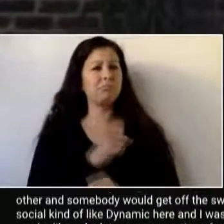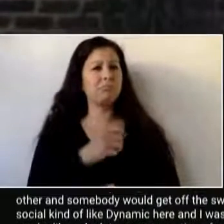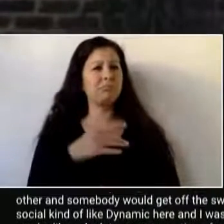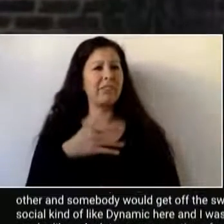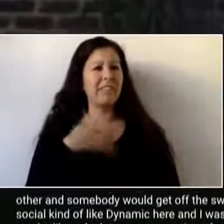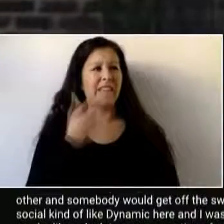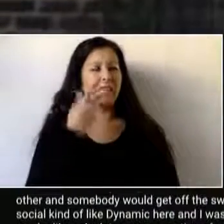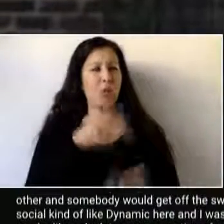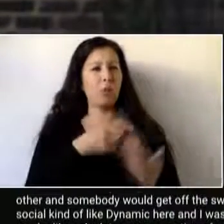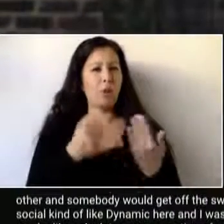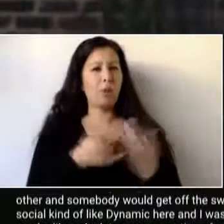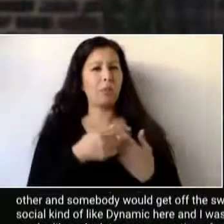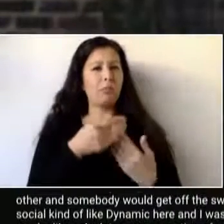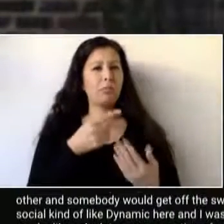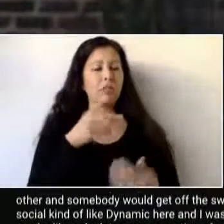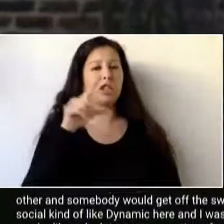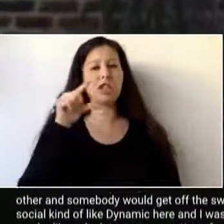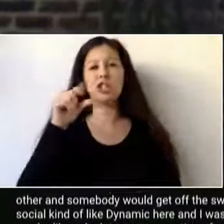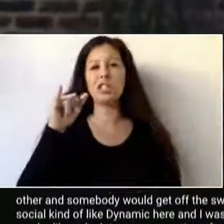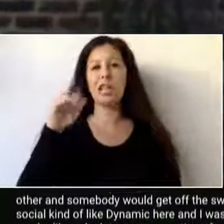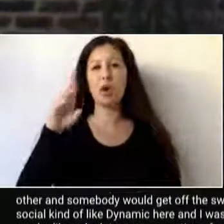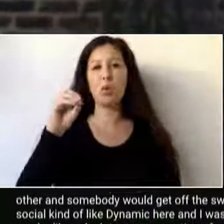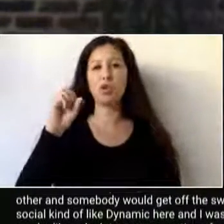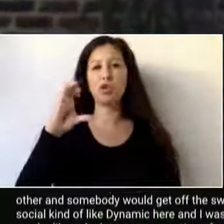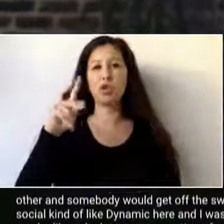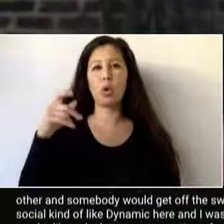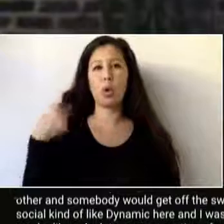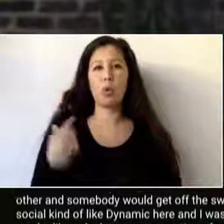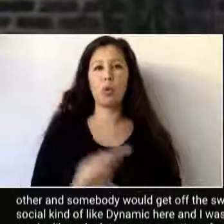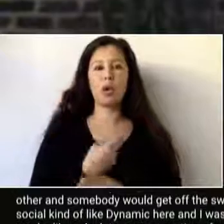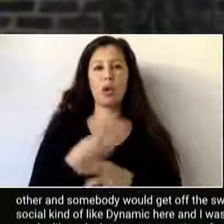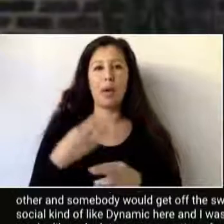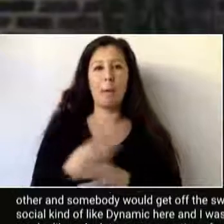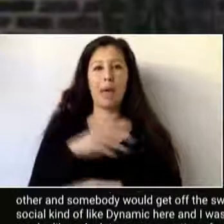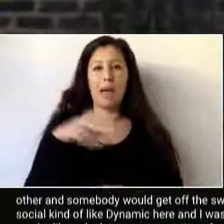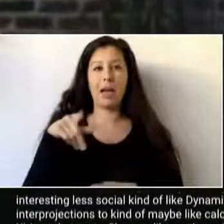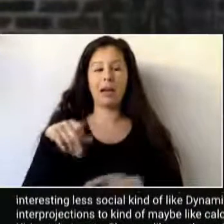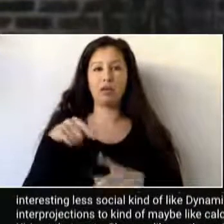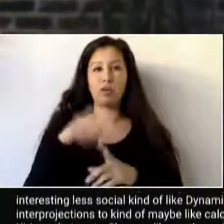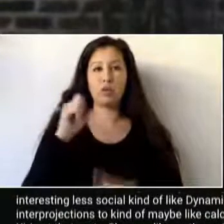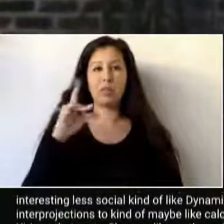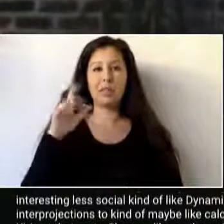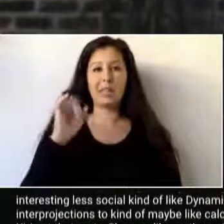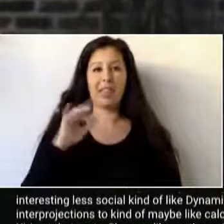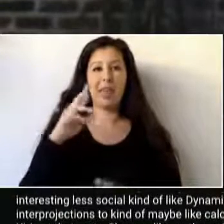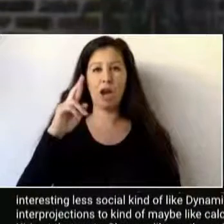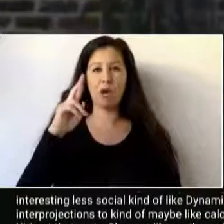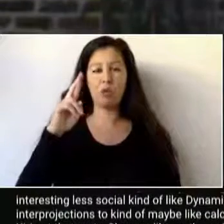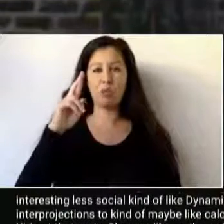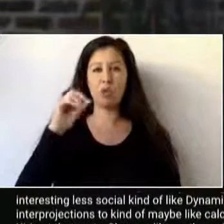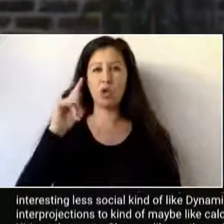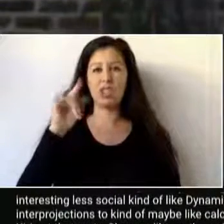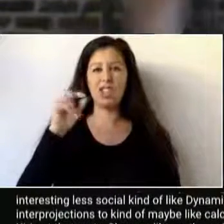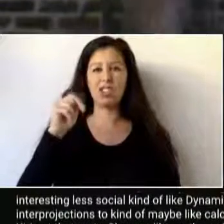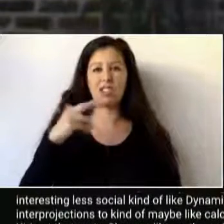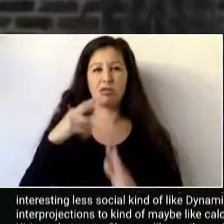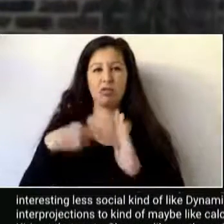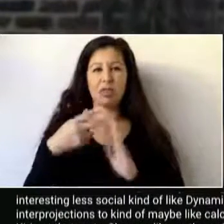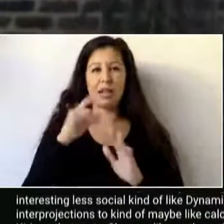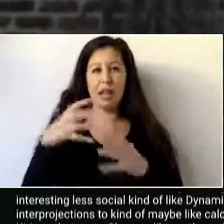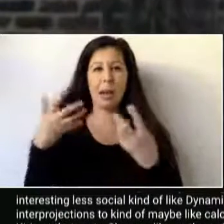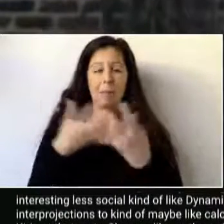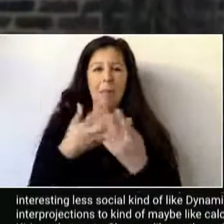program the gyroscopes and use Maximus P to like scale the rotation and stuff and, you know, map it to like